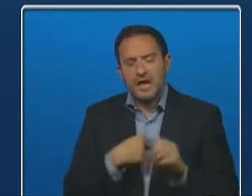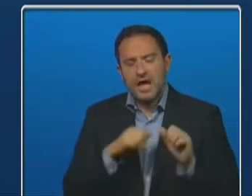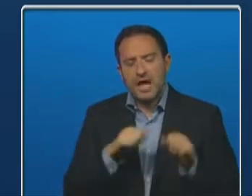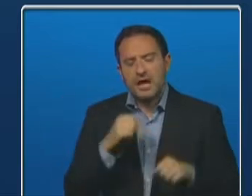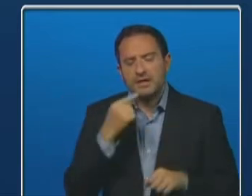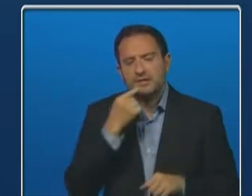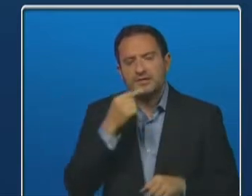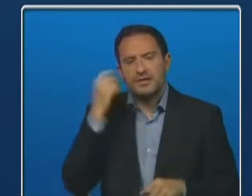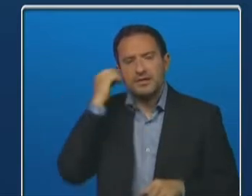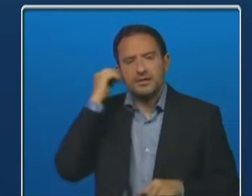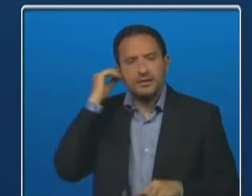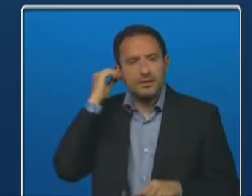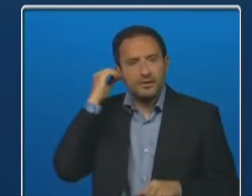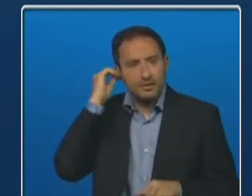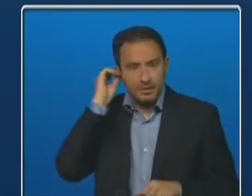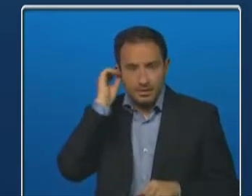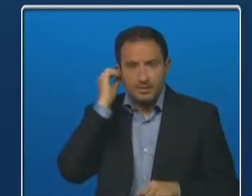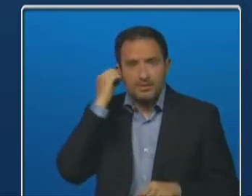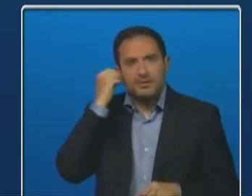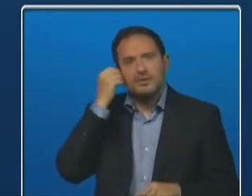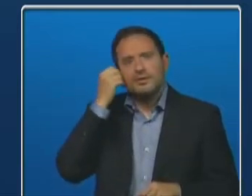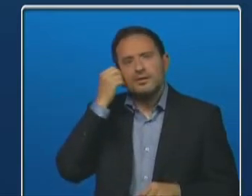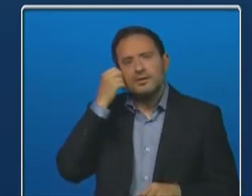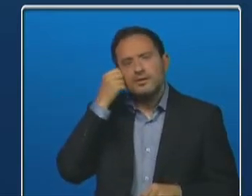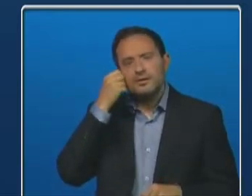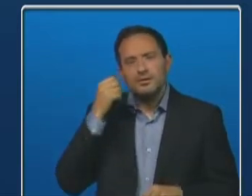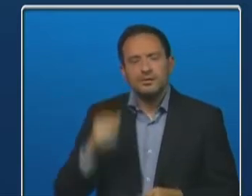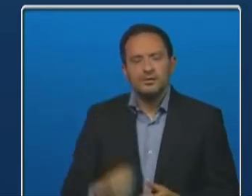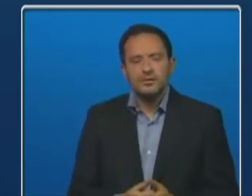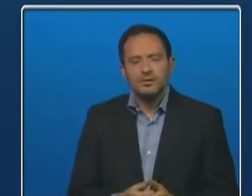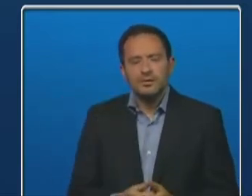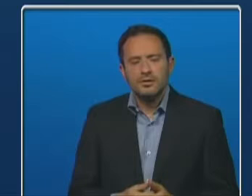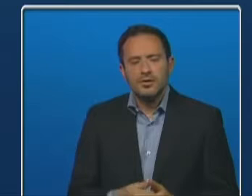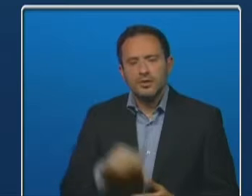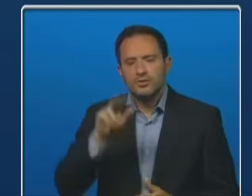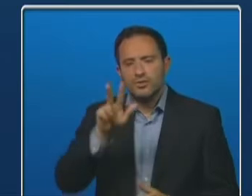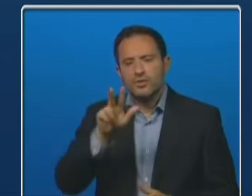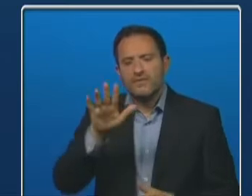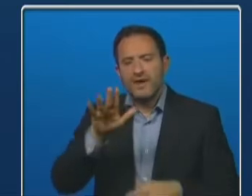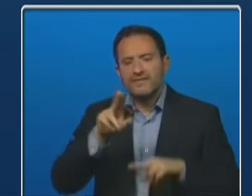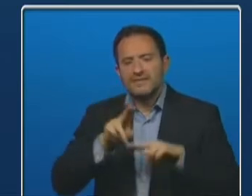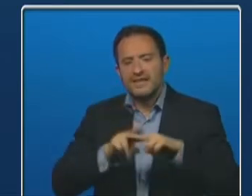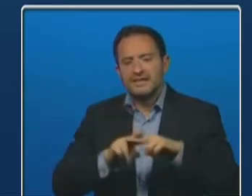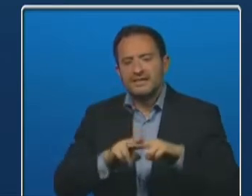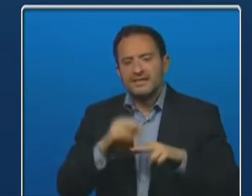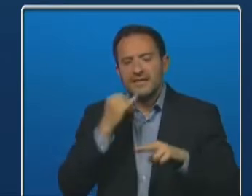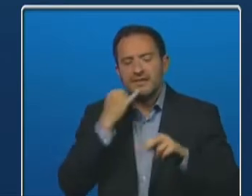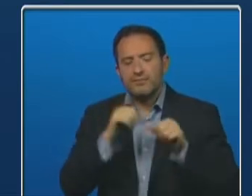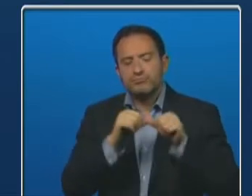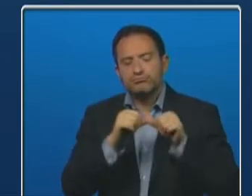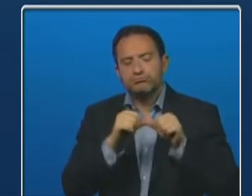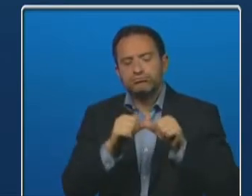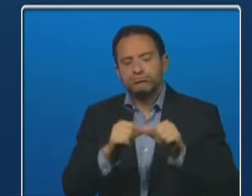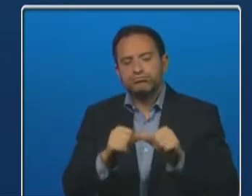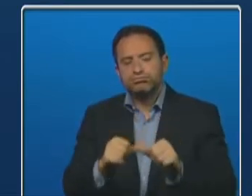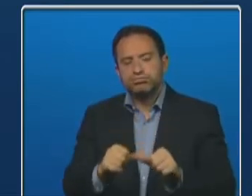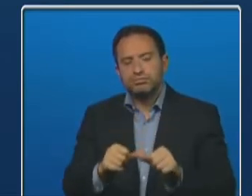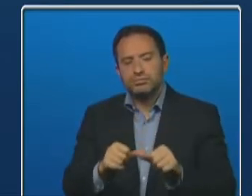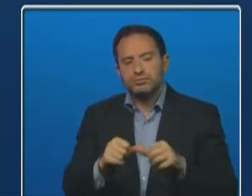that, as I said before, there's 435 seats. If you continue down the